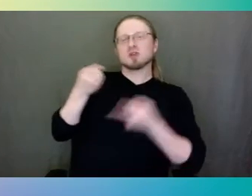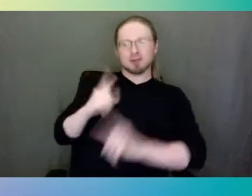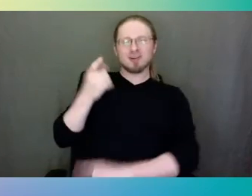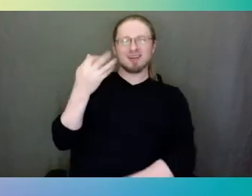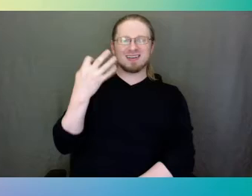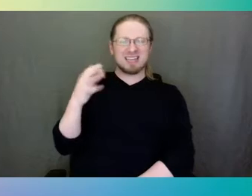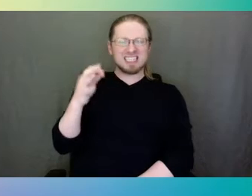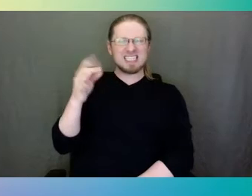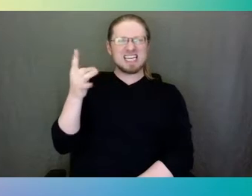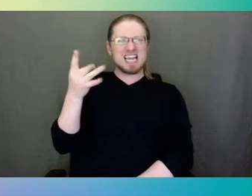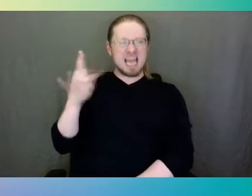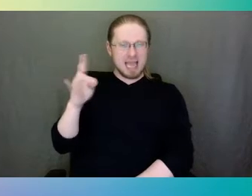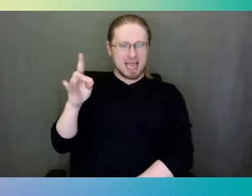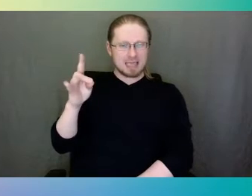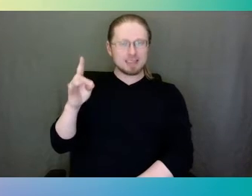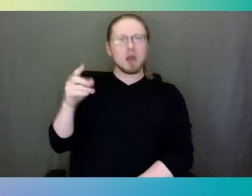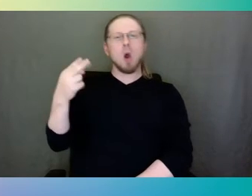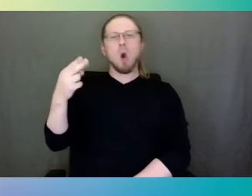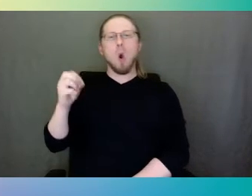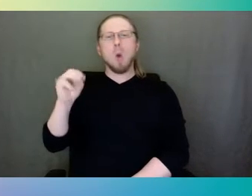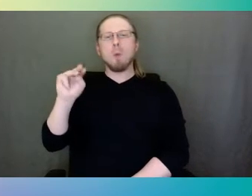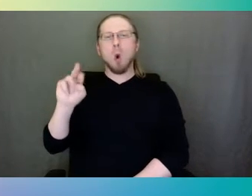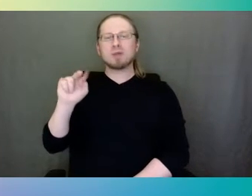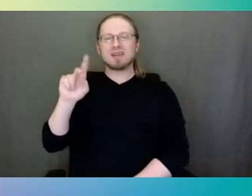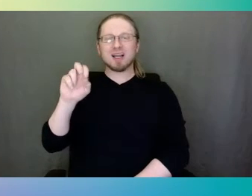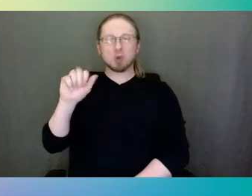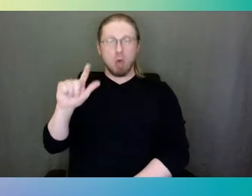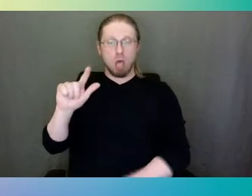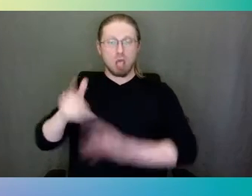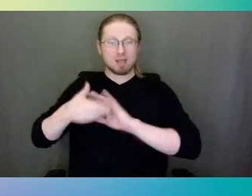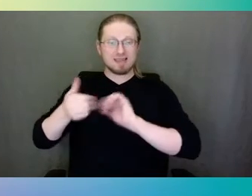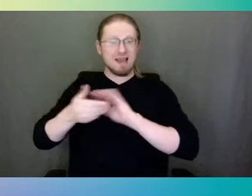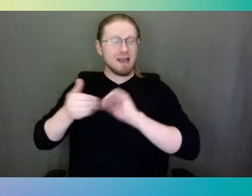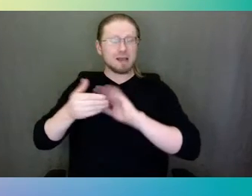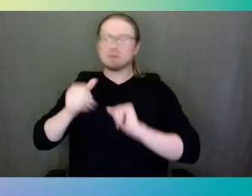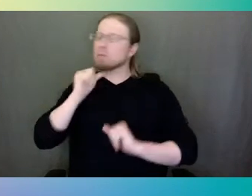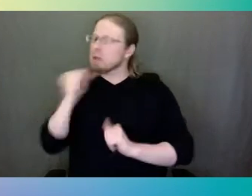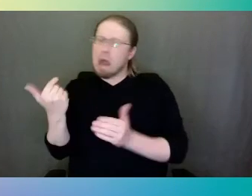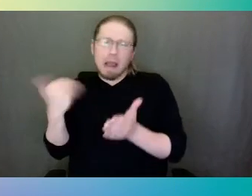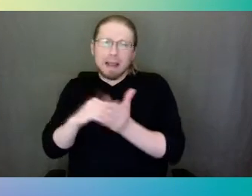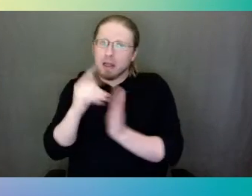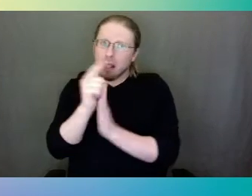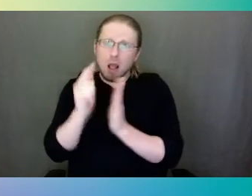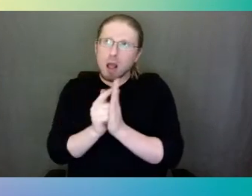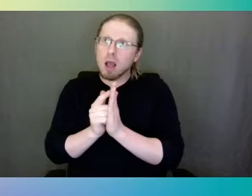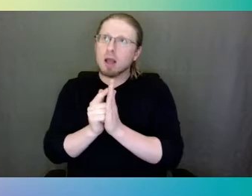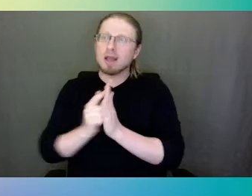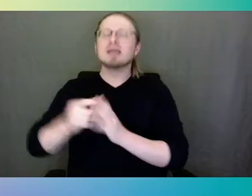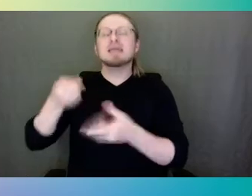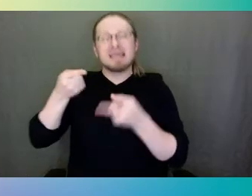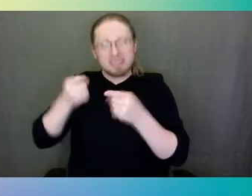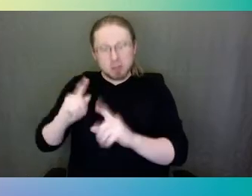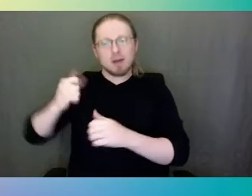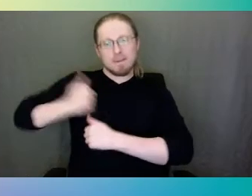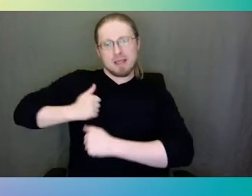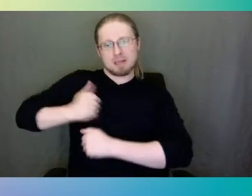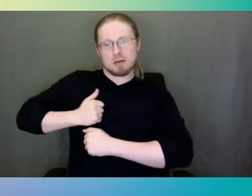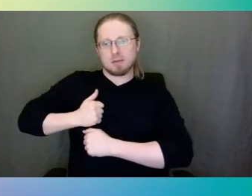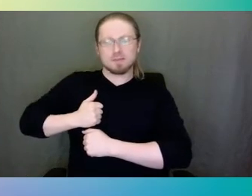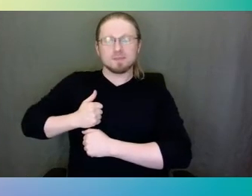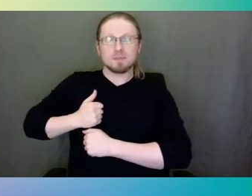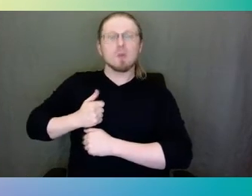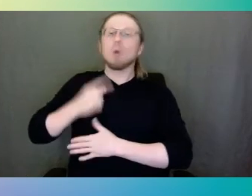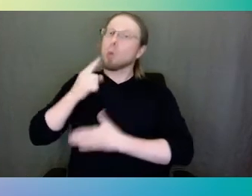been consistent since the Confederate Army. And what was against the military law